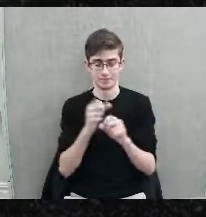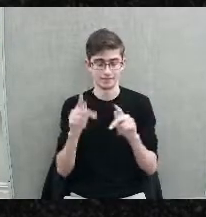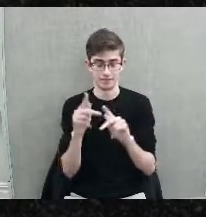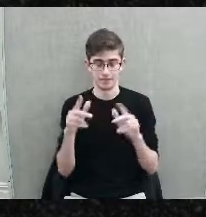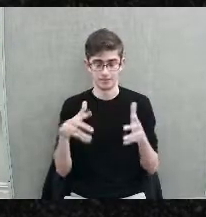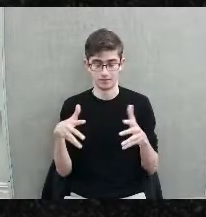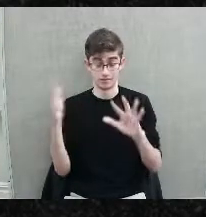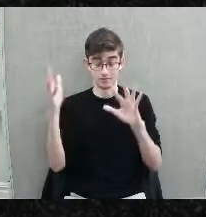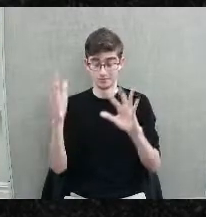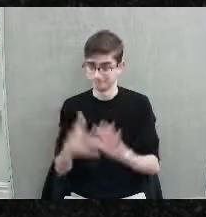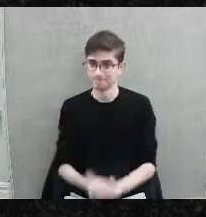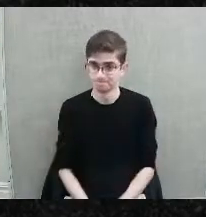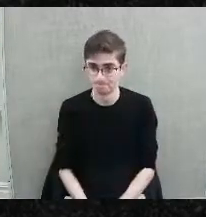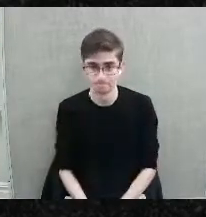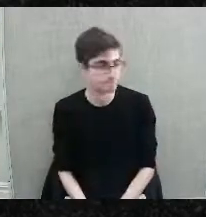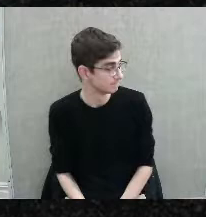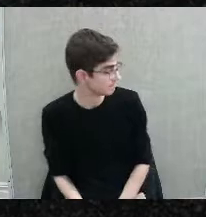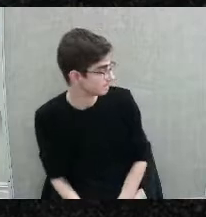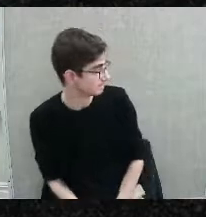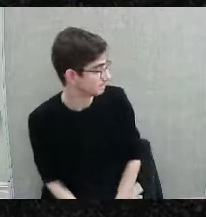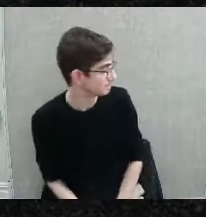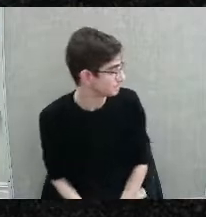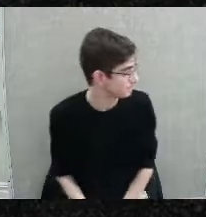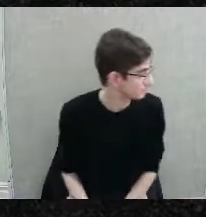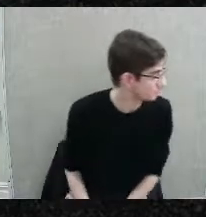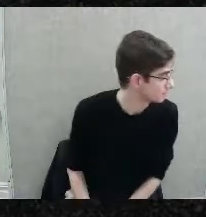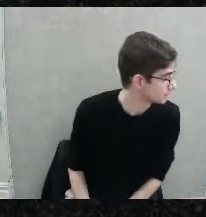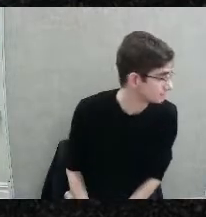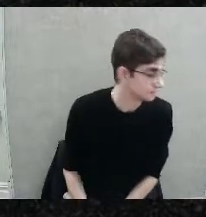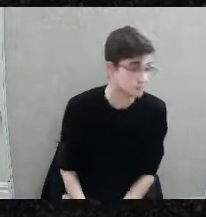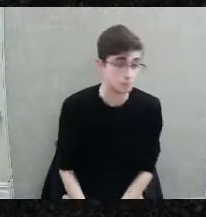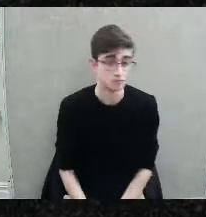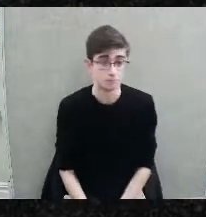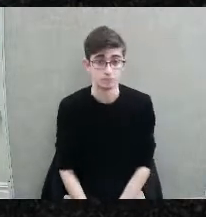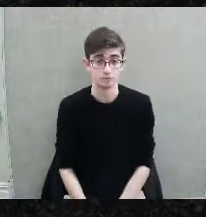us. Anna.